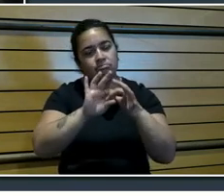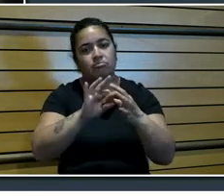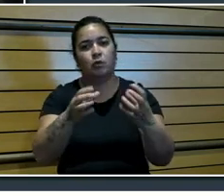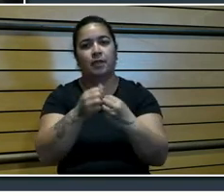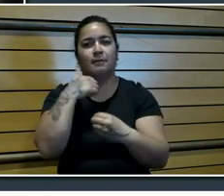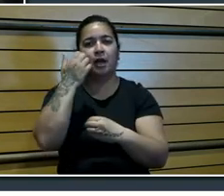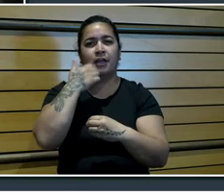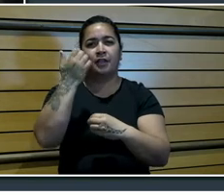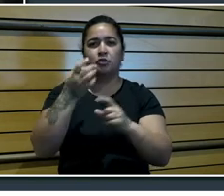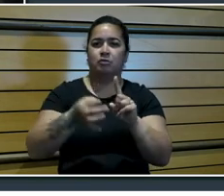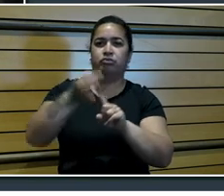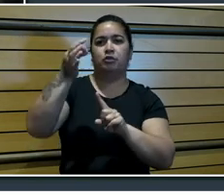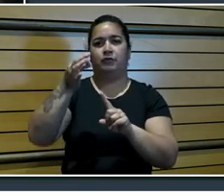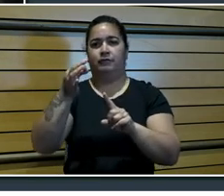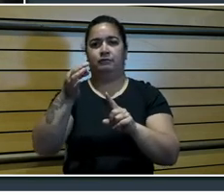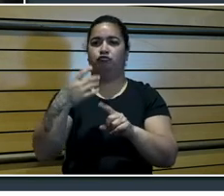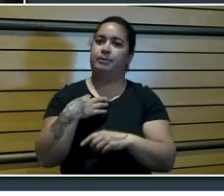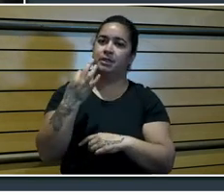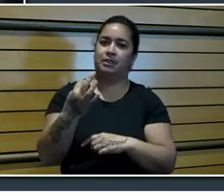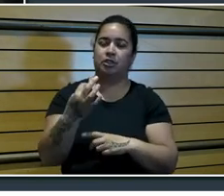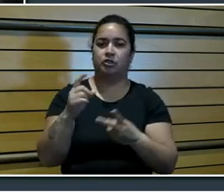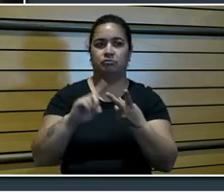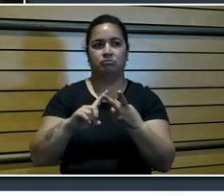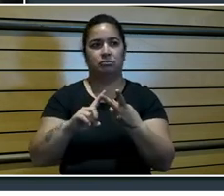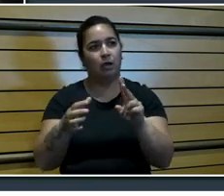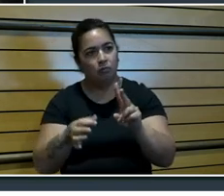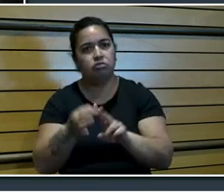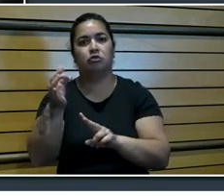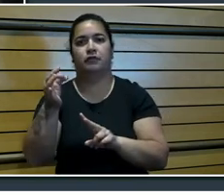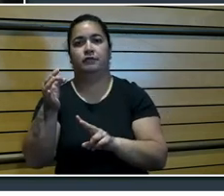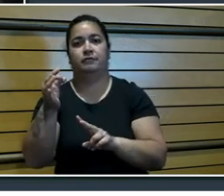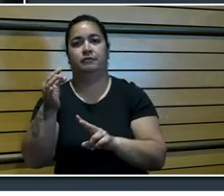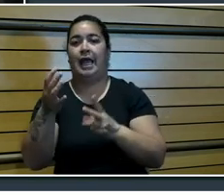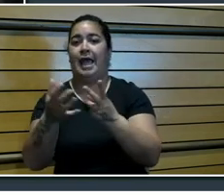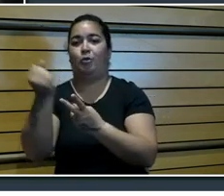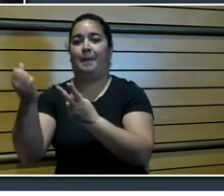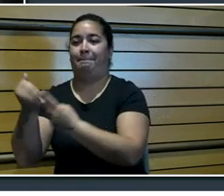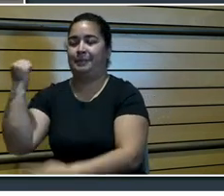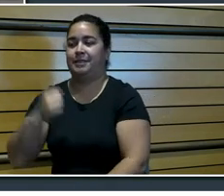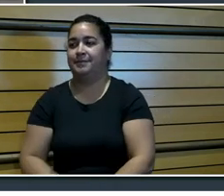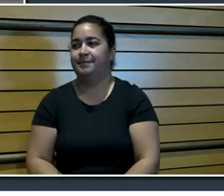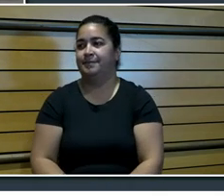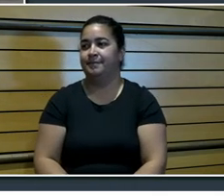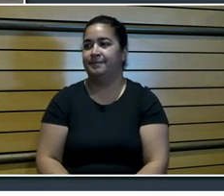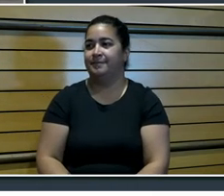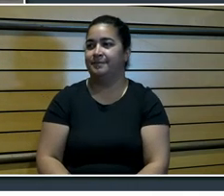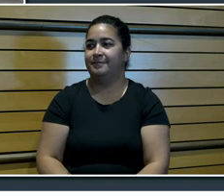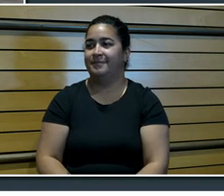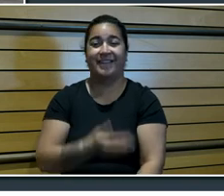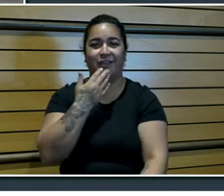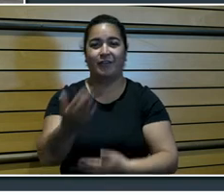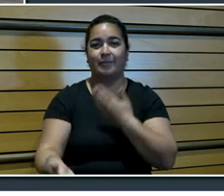better representation and better outcomes in Ahuriri. Thank you. Thank you very much. I'll